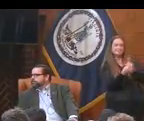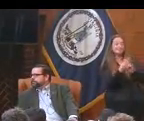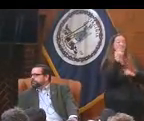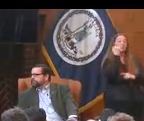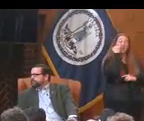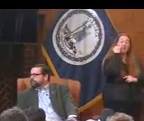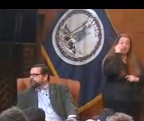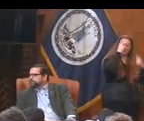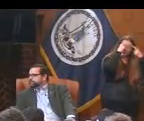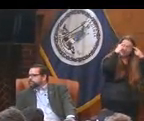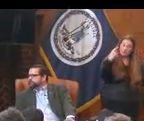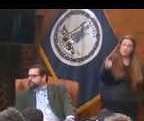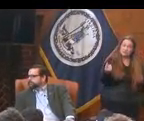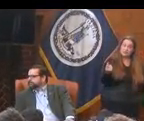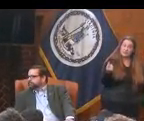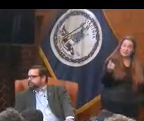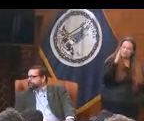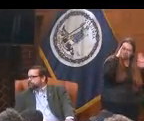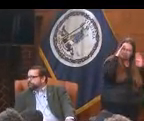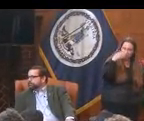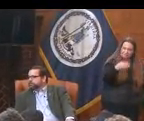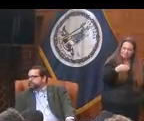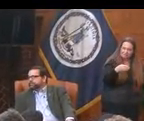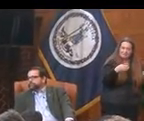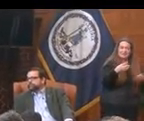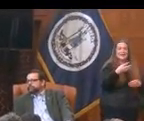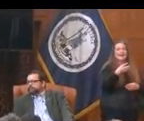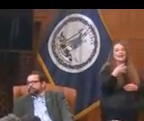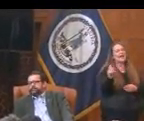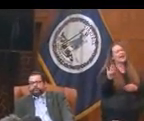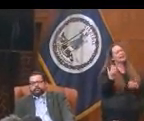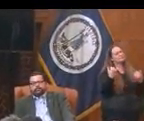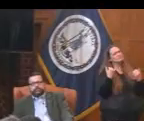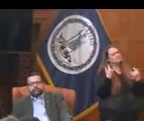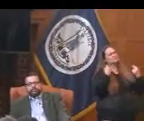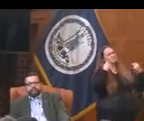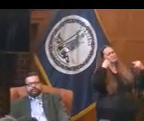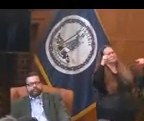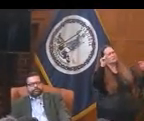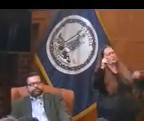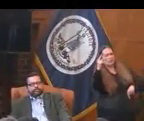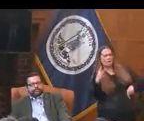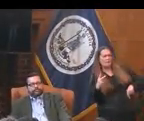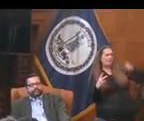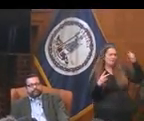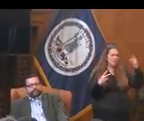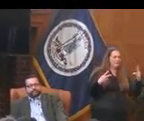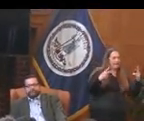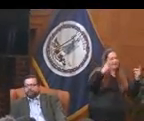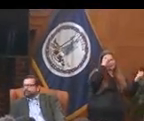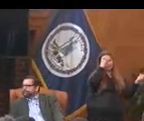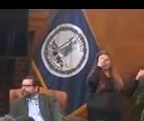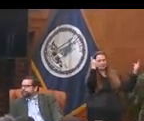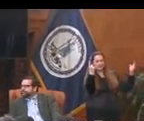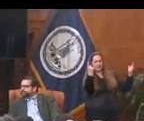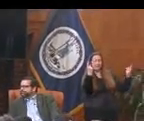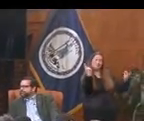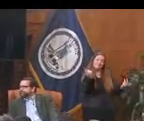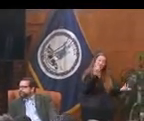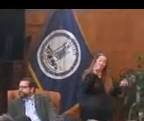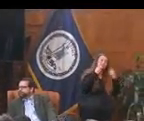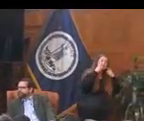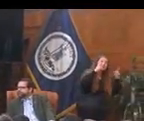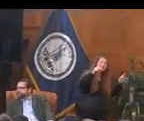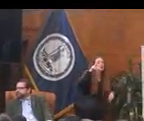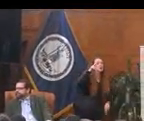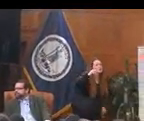we disagree. And then, we search for common ground, not necessarily finding it, but we don't stop looking